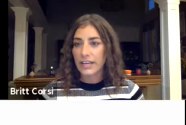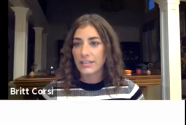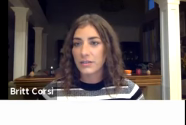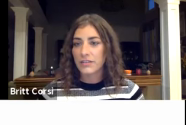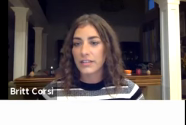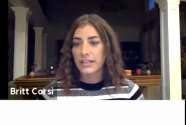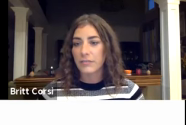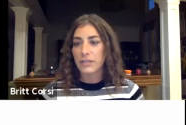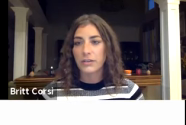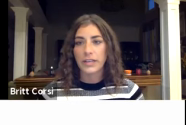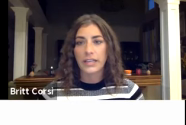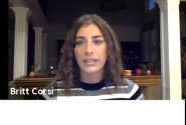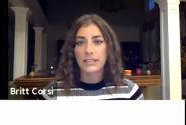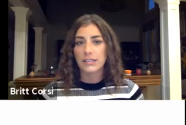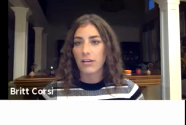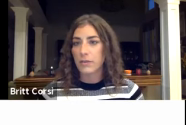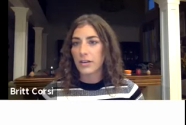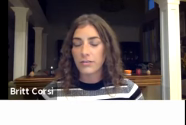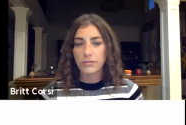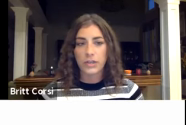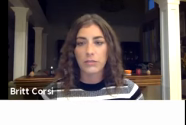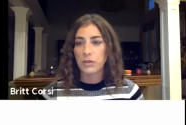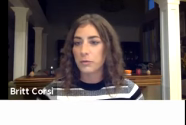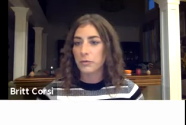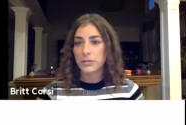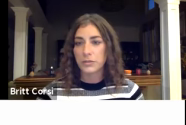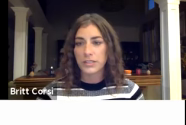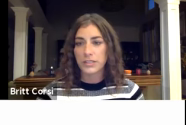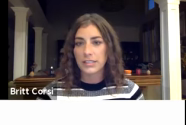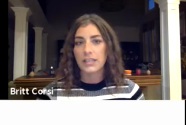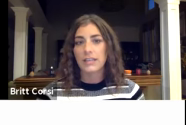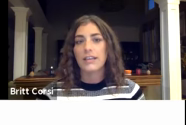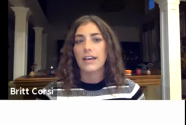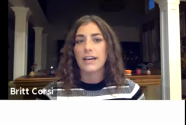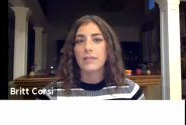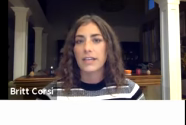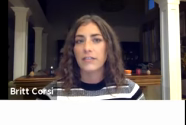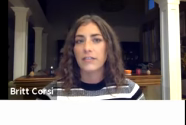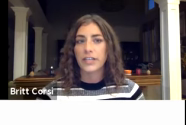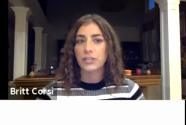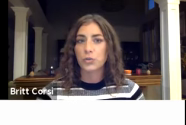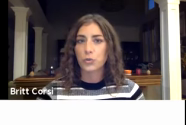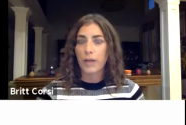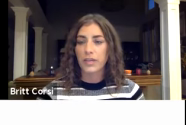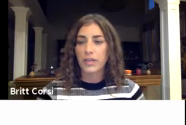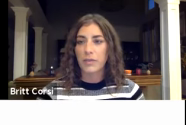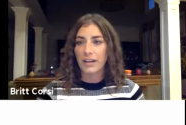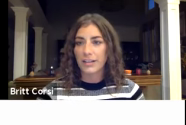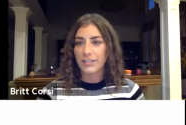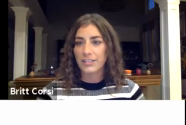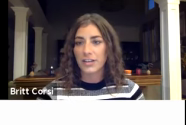any funding. So everything I've been doing is on my own with minimal resources, kind of a very